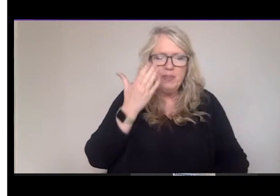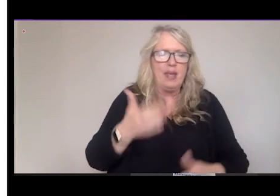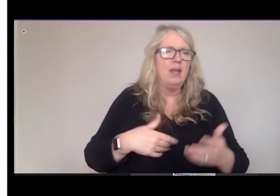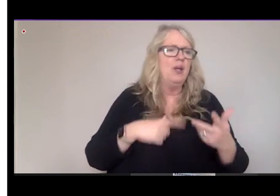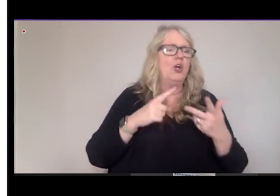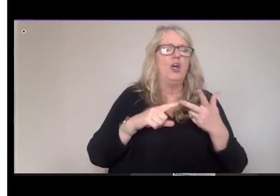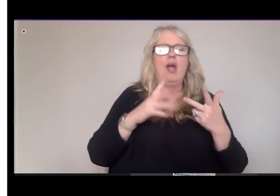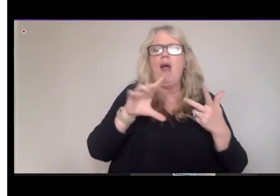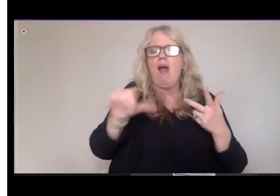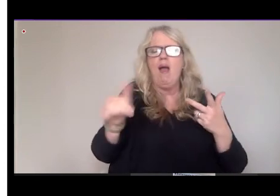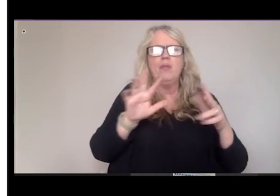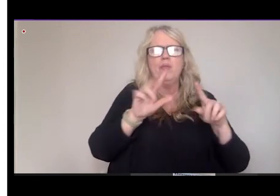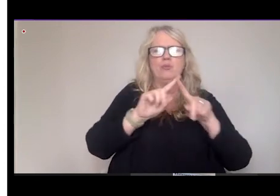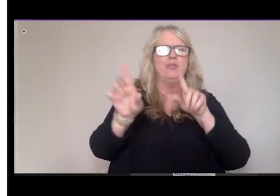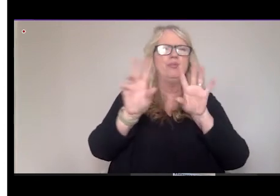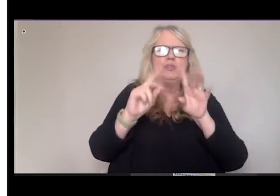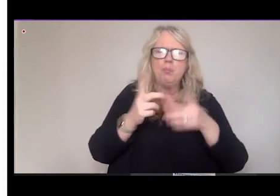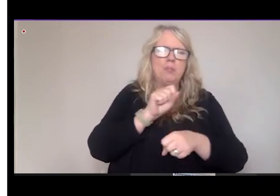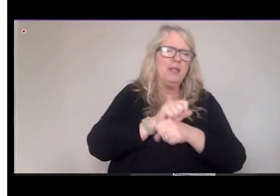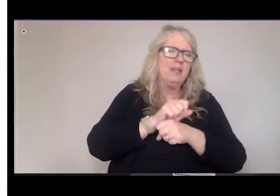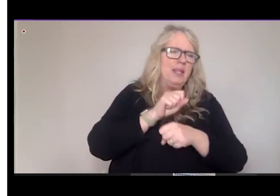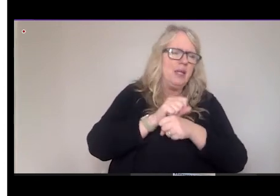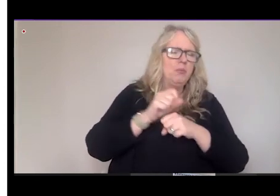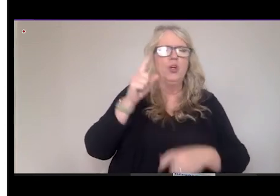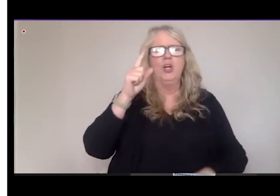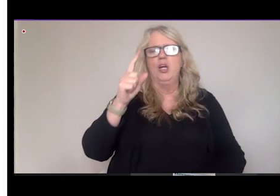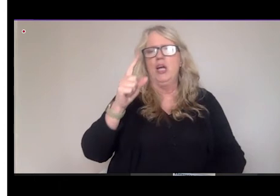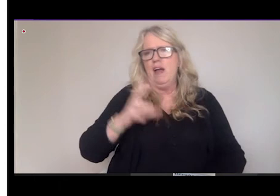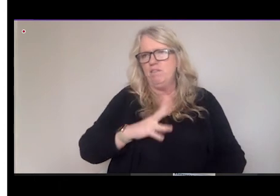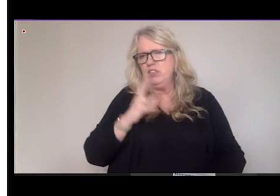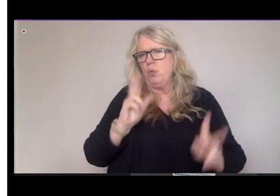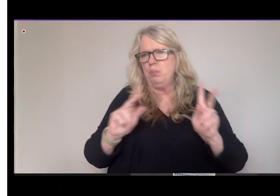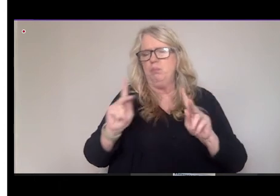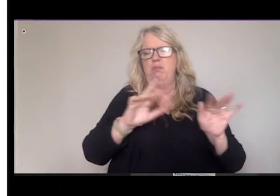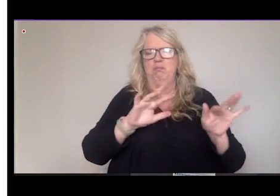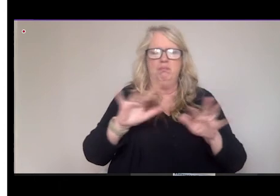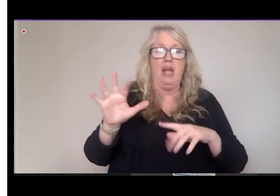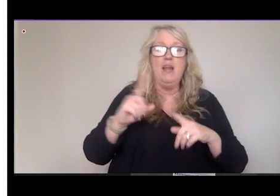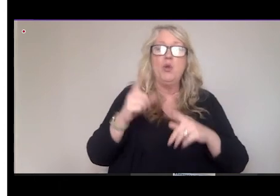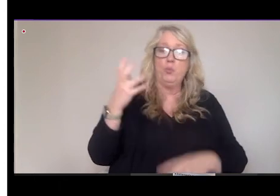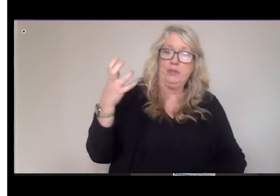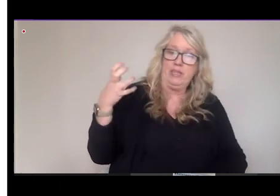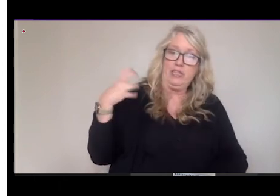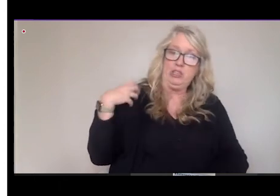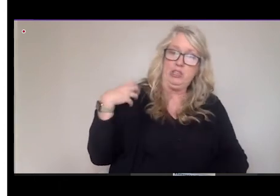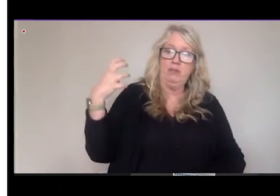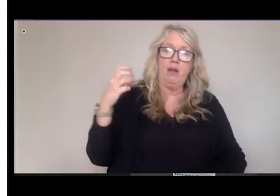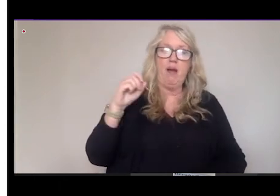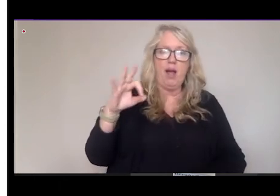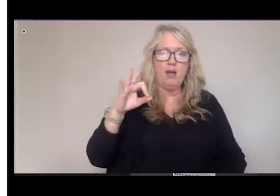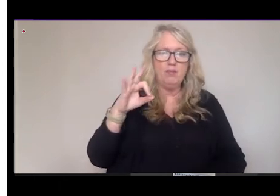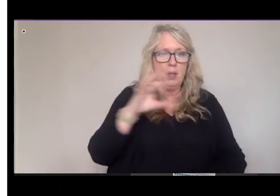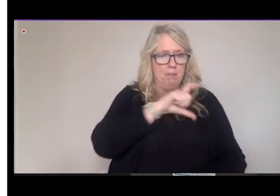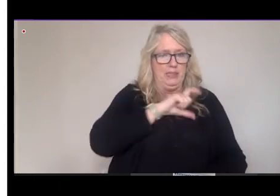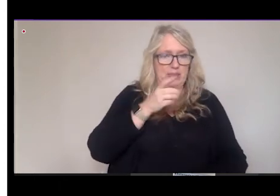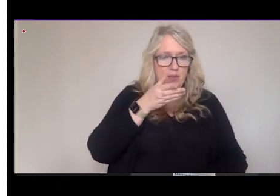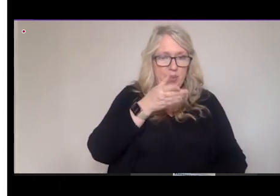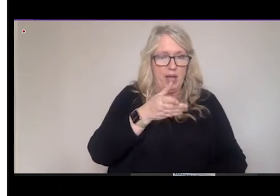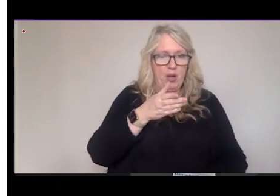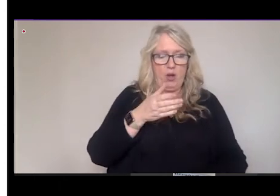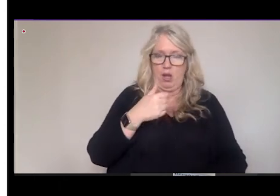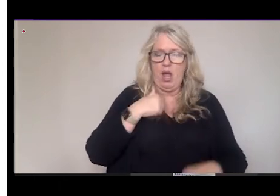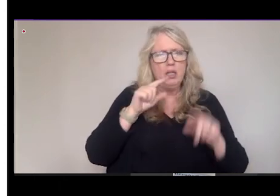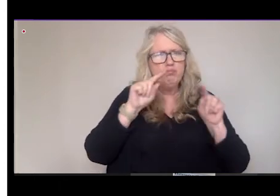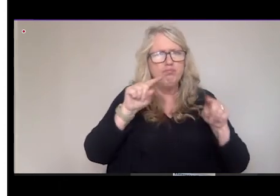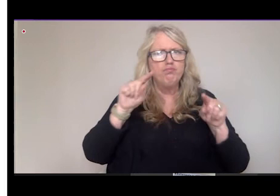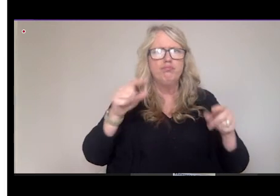VR agency was there, some other Department of Labor officials were there, and there was a chief of police in the room.